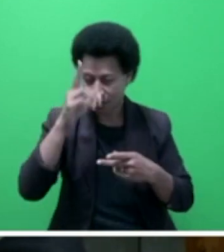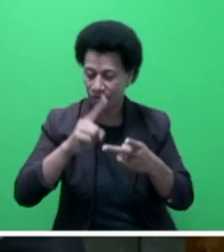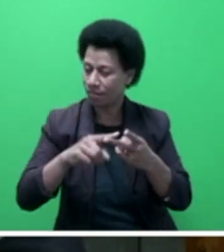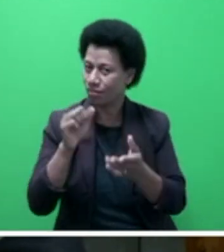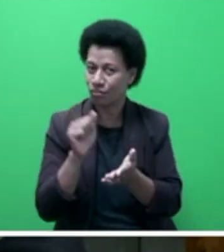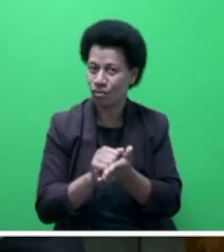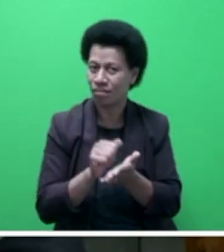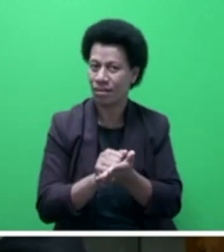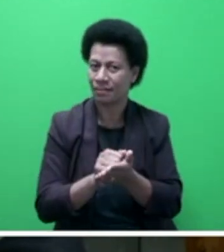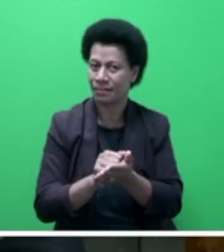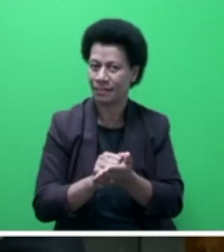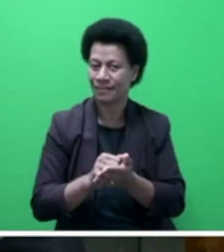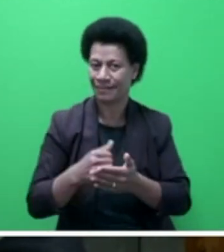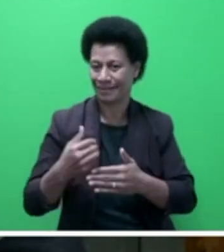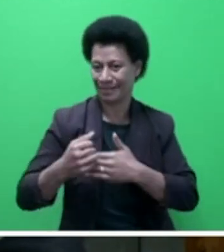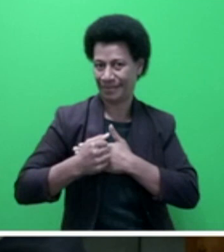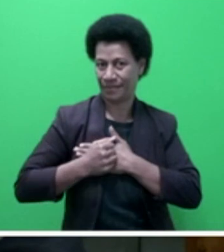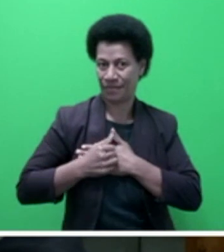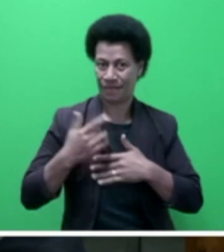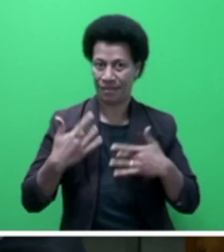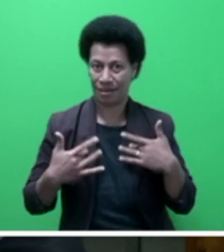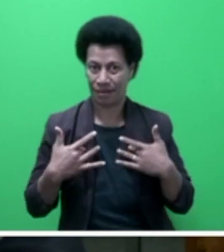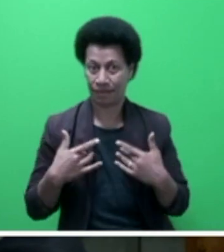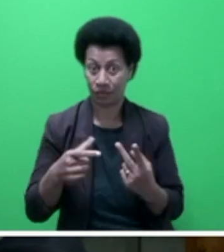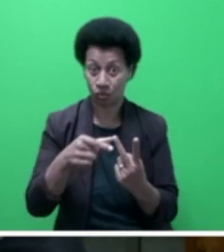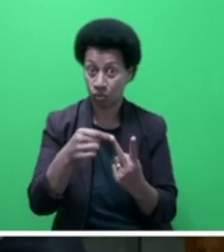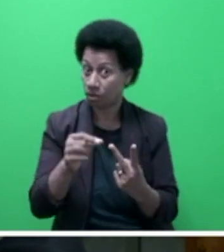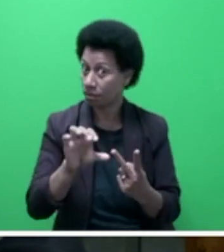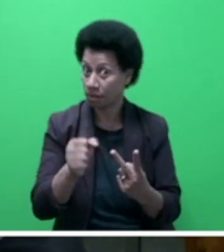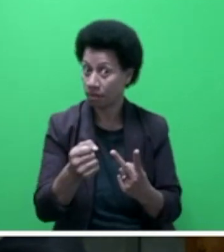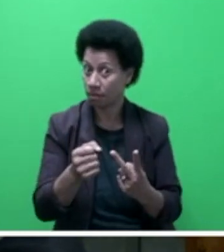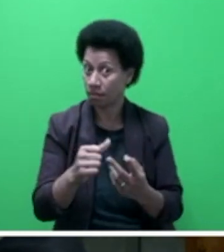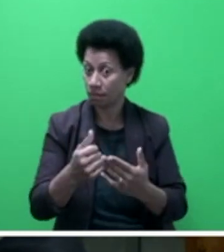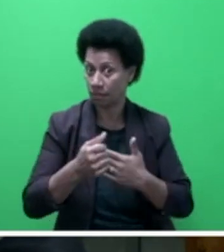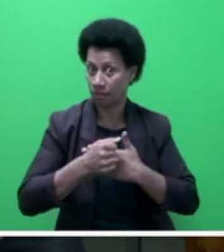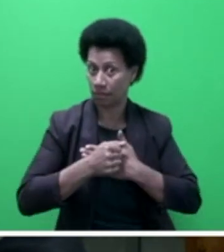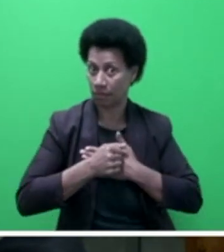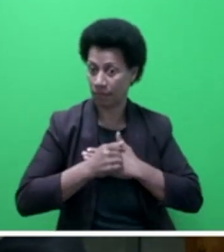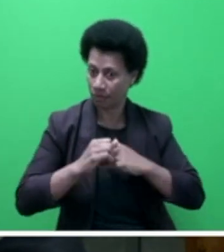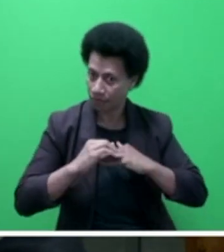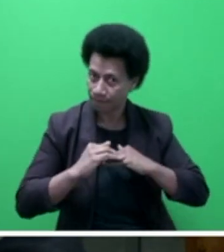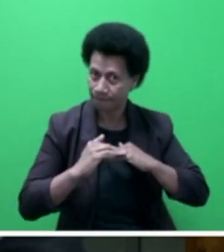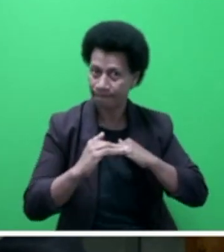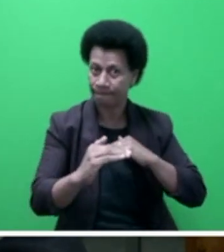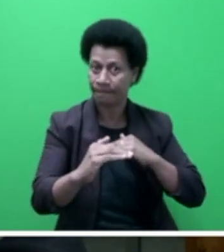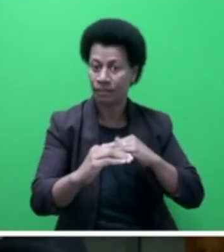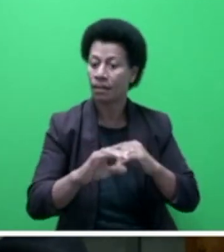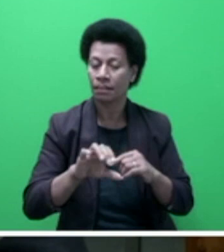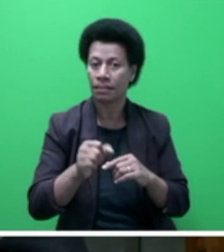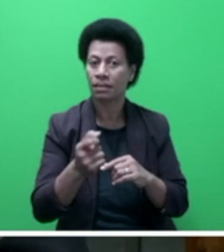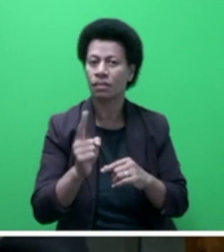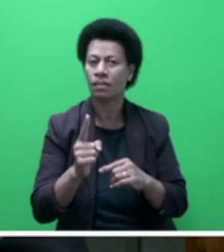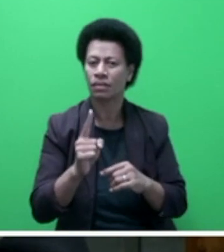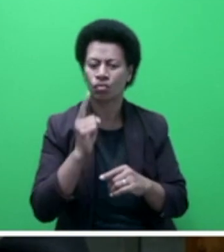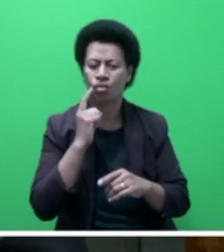living. It is also about ensuring that these choices are secure. And that requires us to understand and tackle